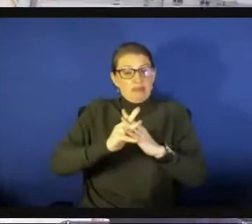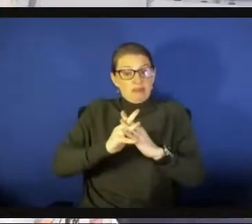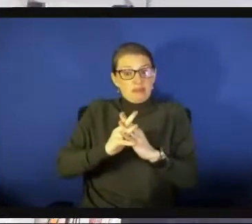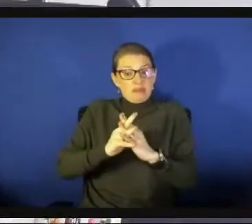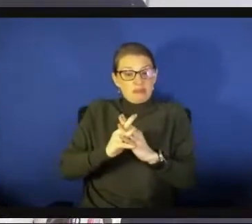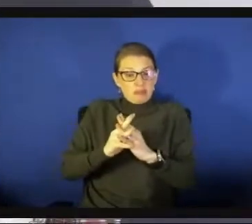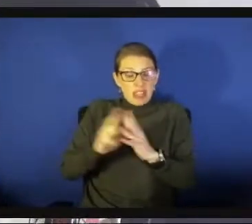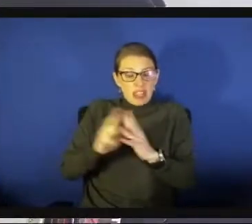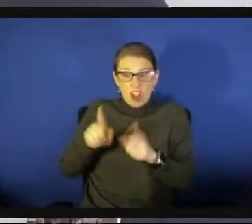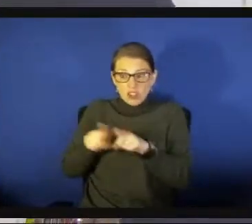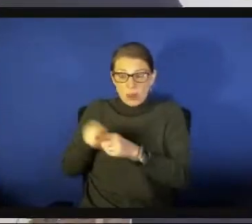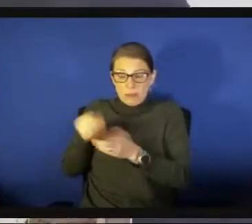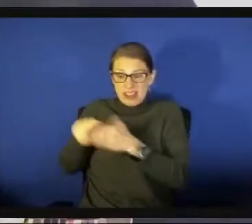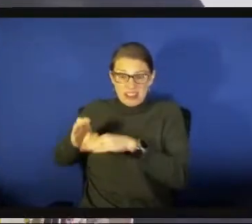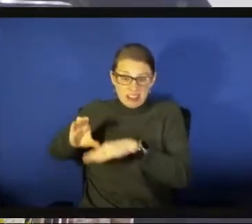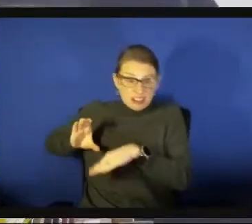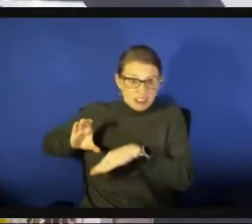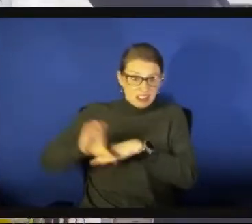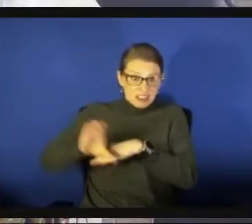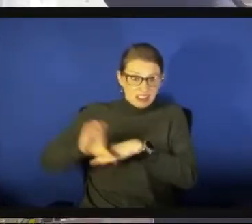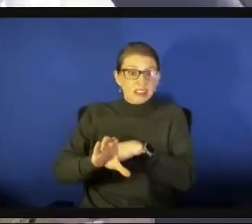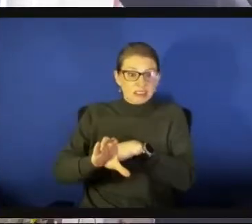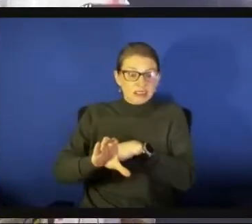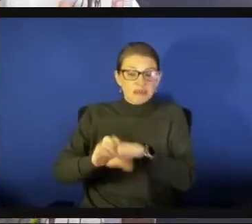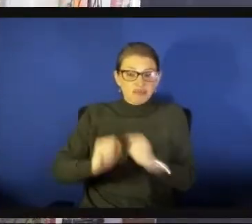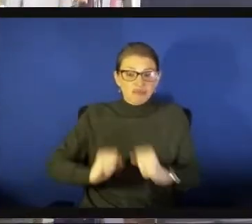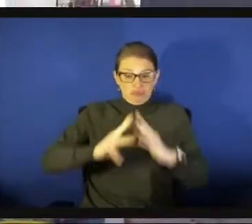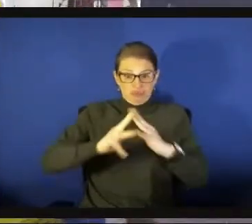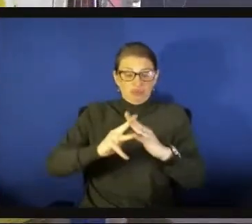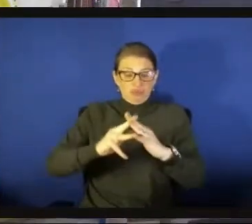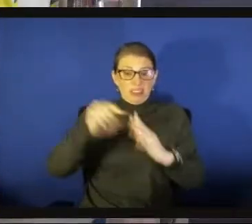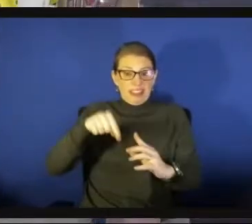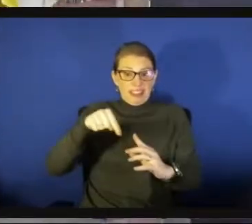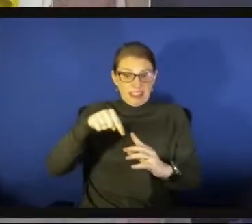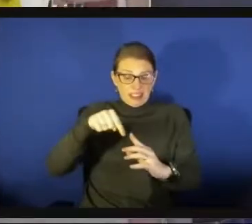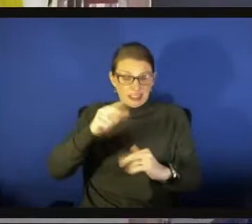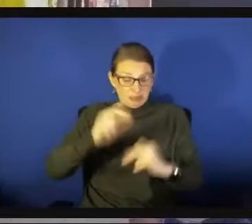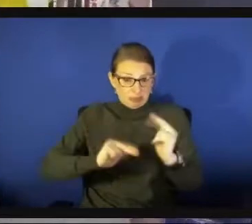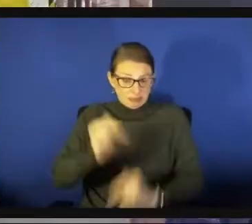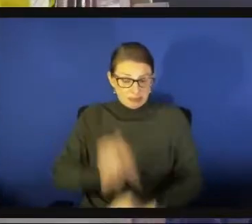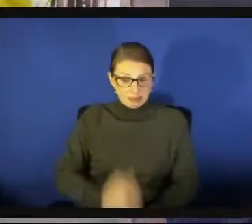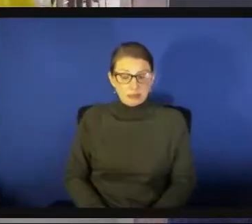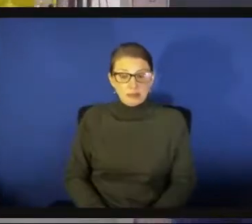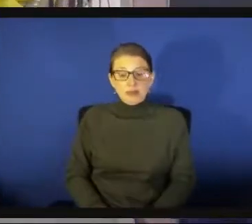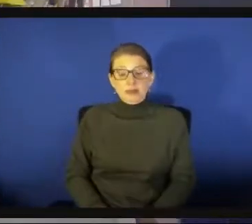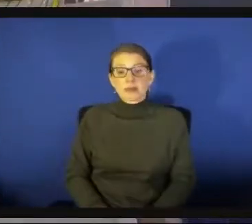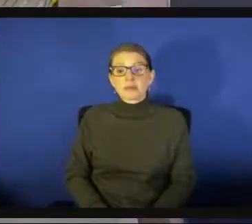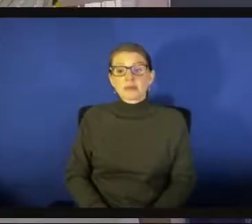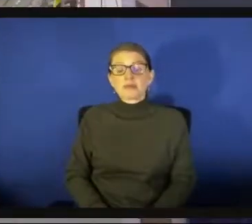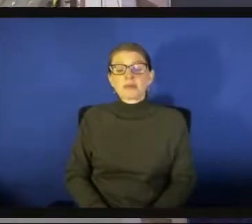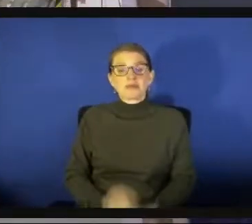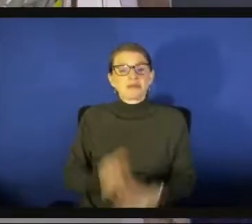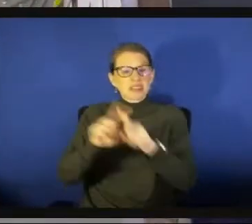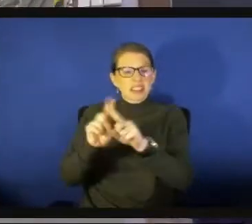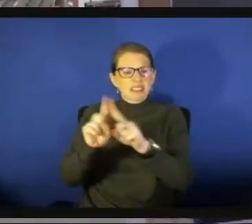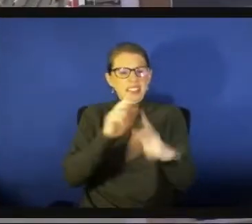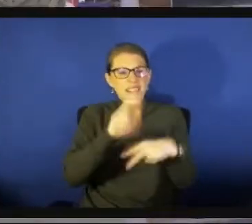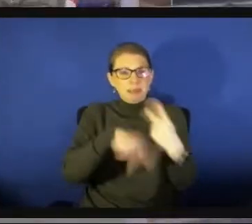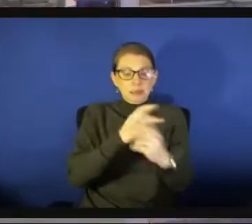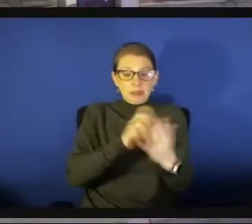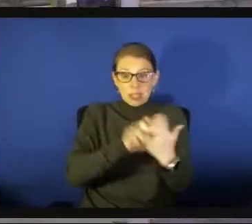treatment. Let's talk about who we're going to be serving. Your specialty focusing on prostate, bladder, testicular cancer, but you've also completed